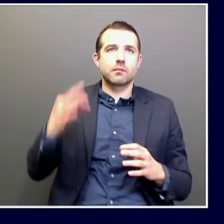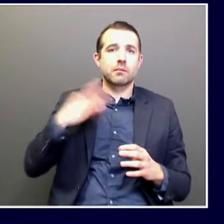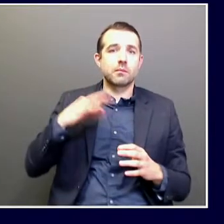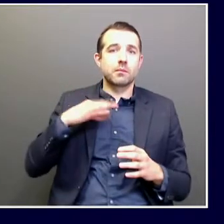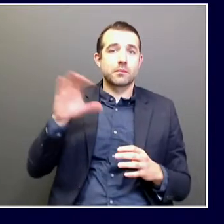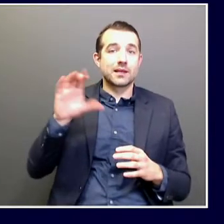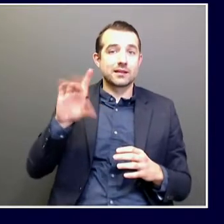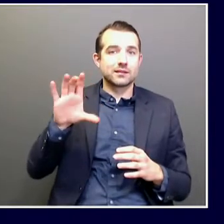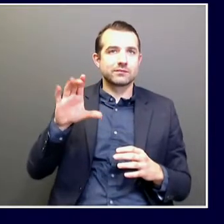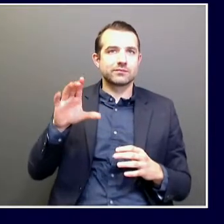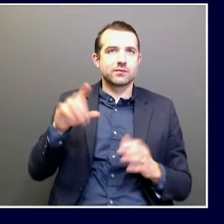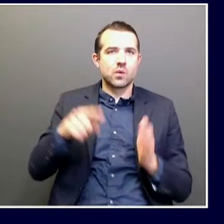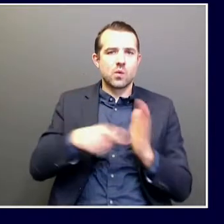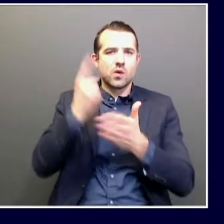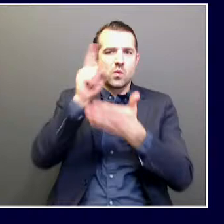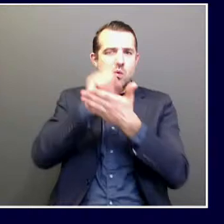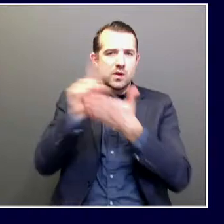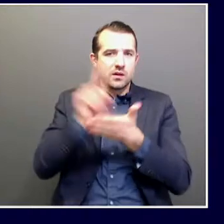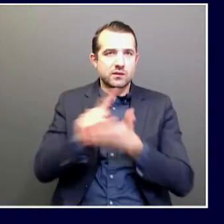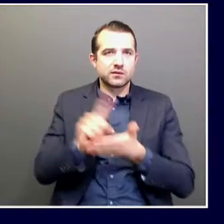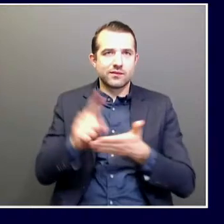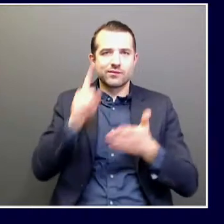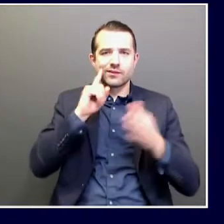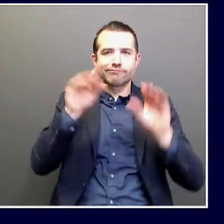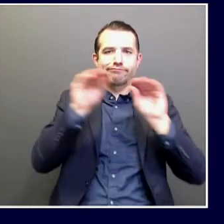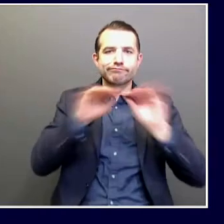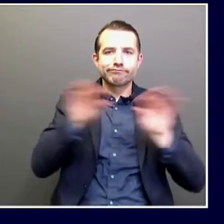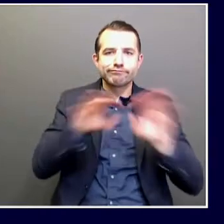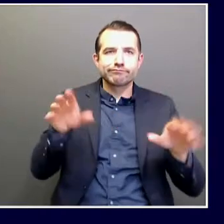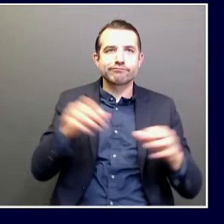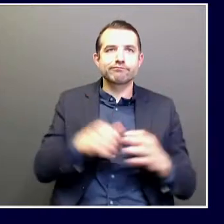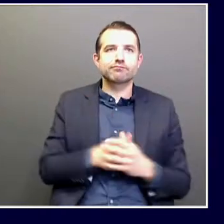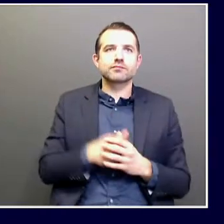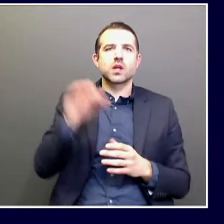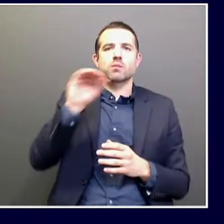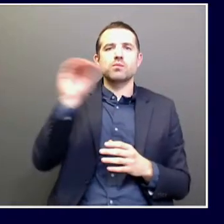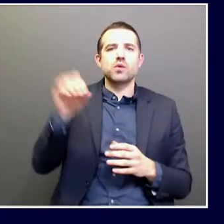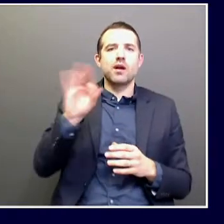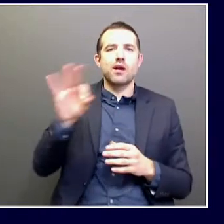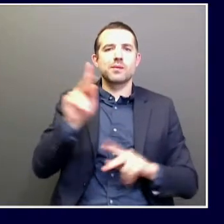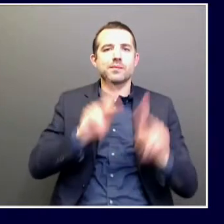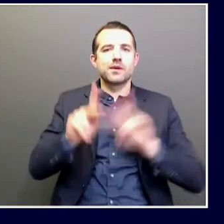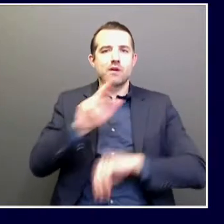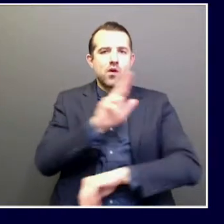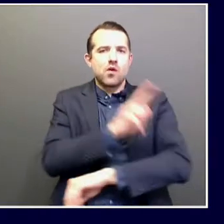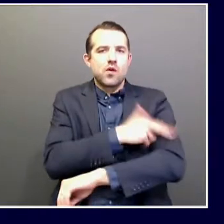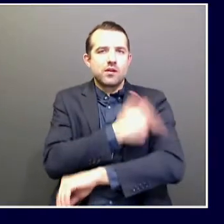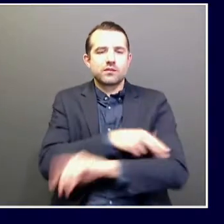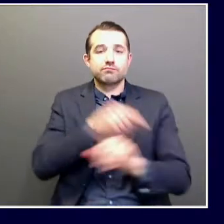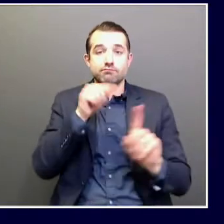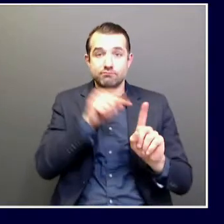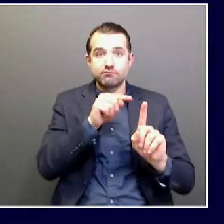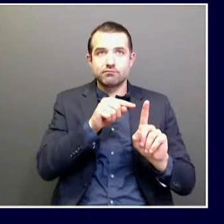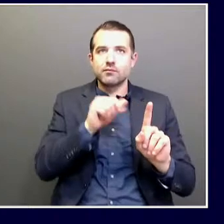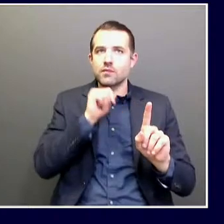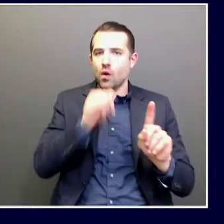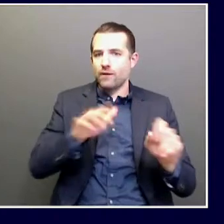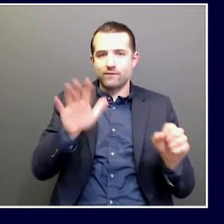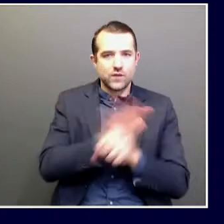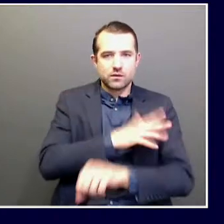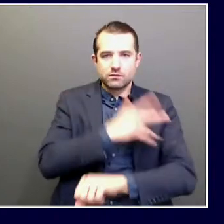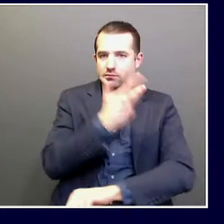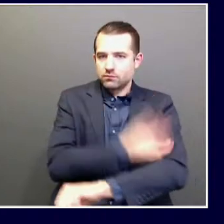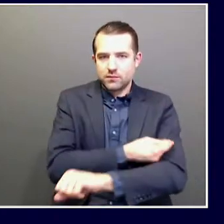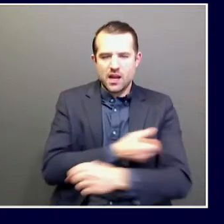the percentage rather, of patients who are not fully vaccinated in the hospital. We're getting a lot of questions about why that's not